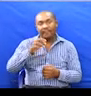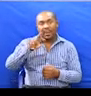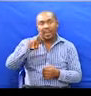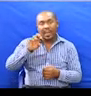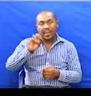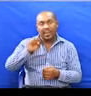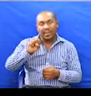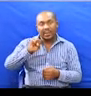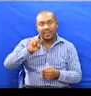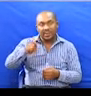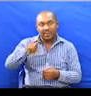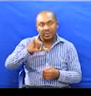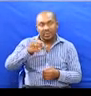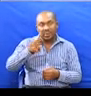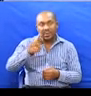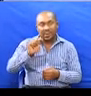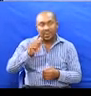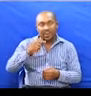hemoglobin.